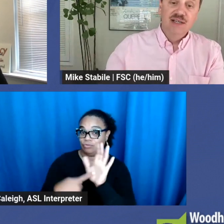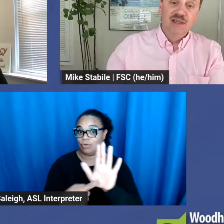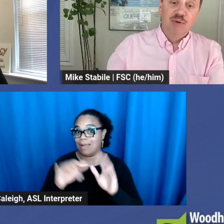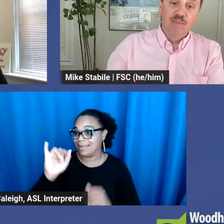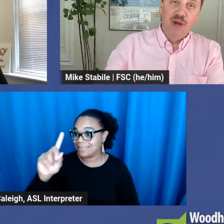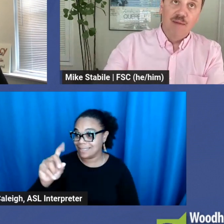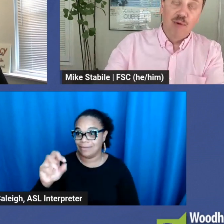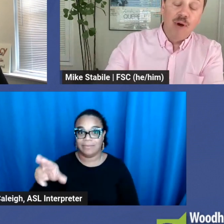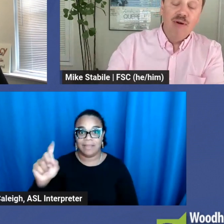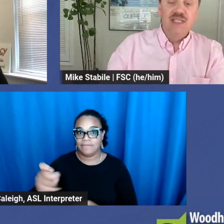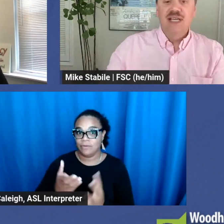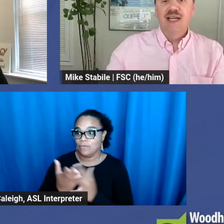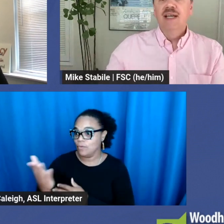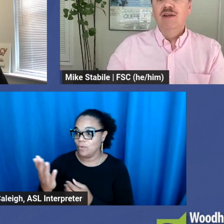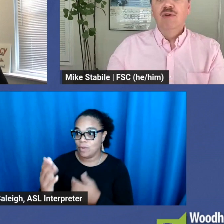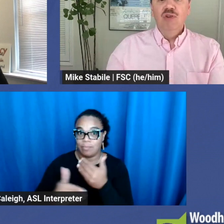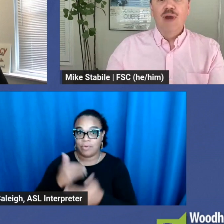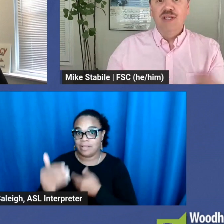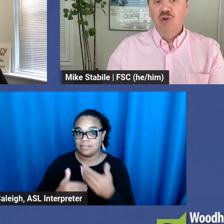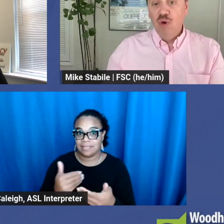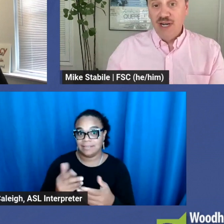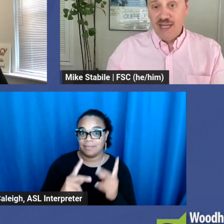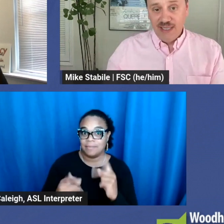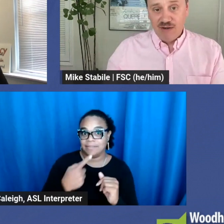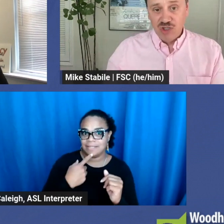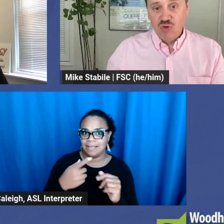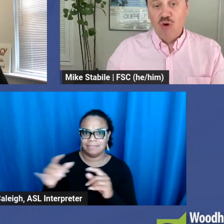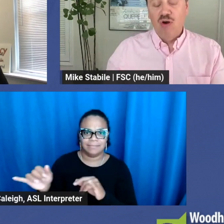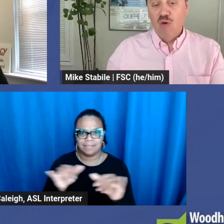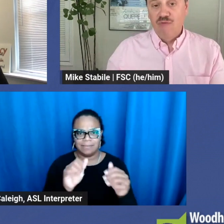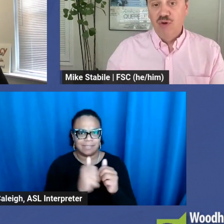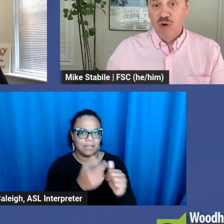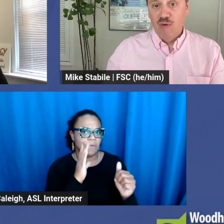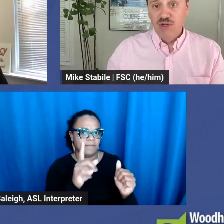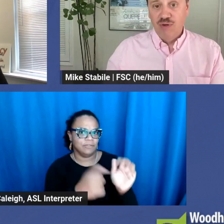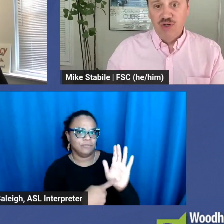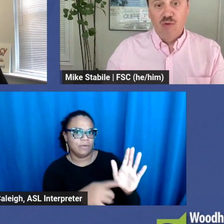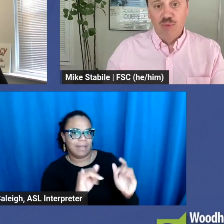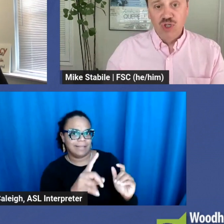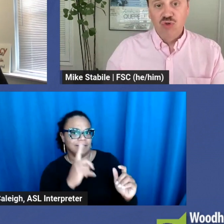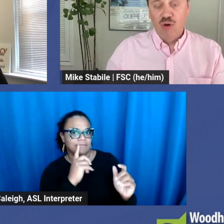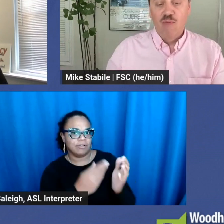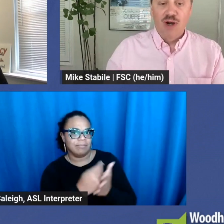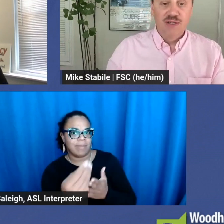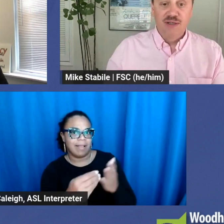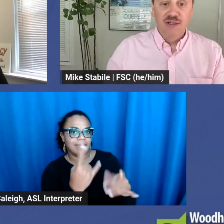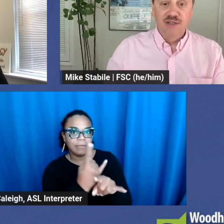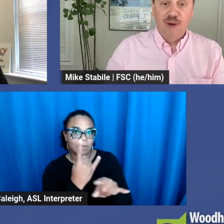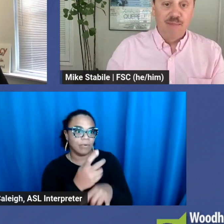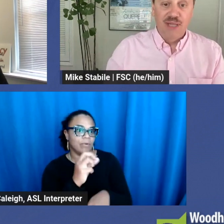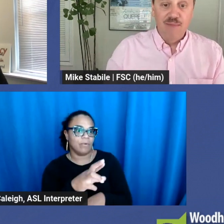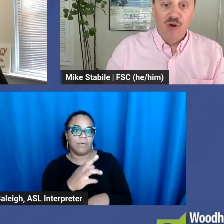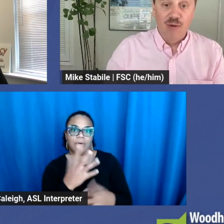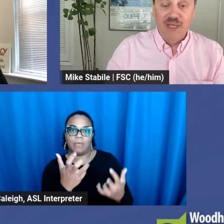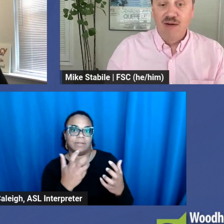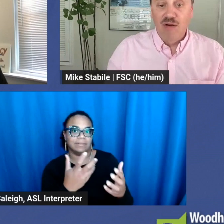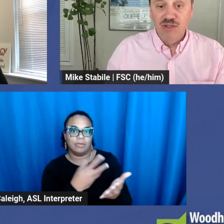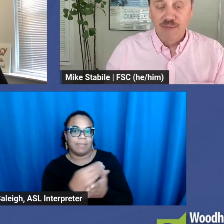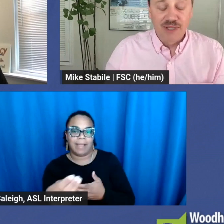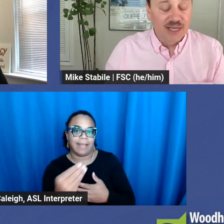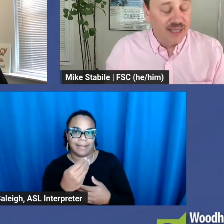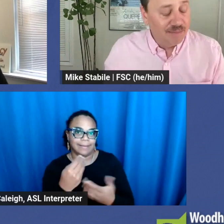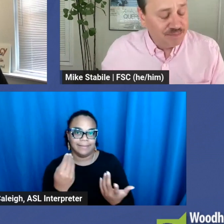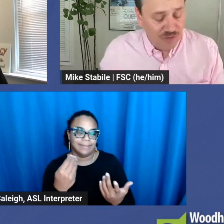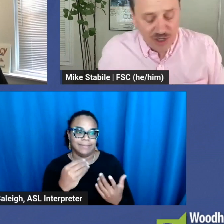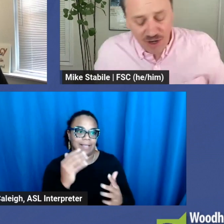the proponents say, the way that you would at a liquor store, or if you were going to an adult bookstore and wanted to buy a Playboy or Playgirl